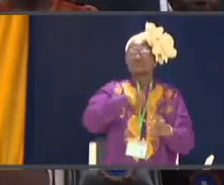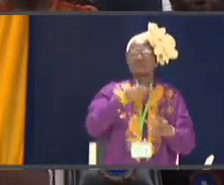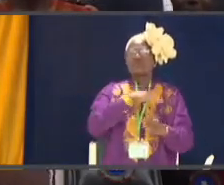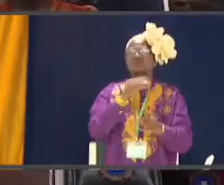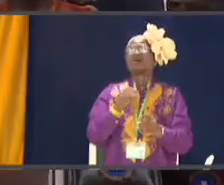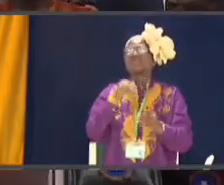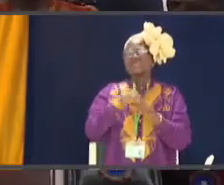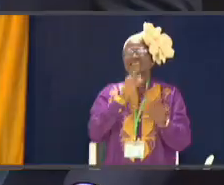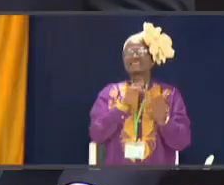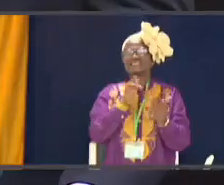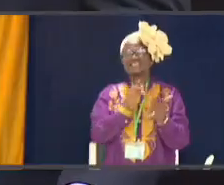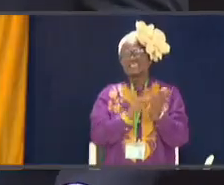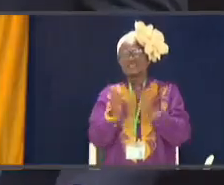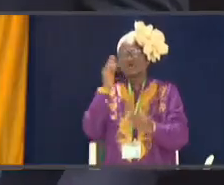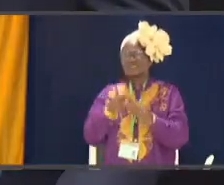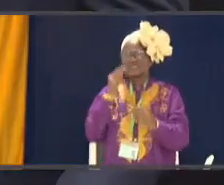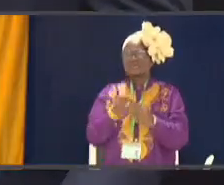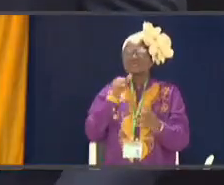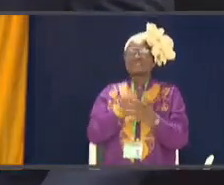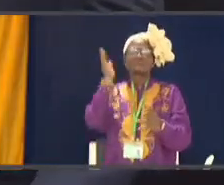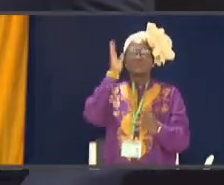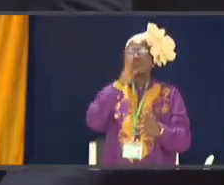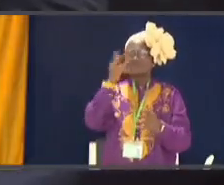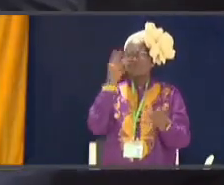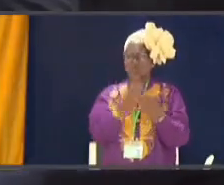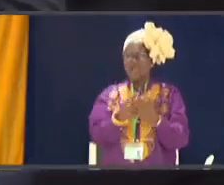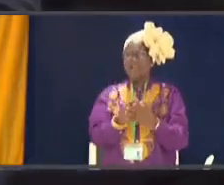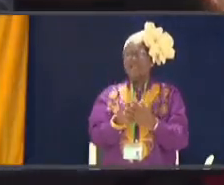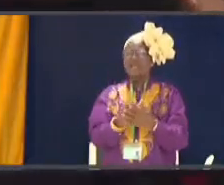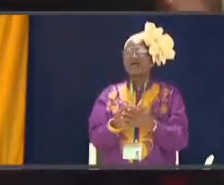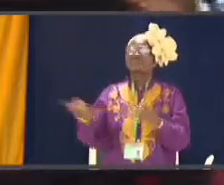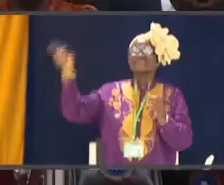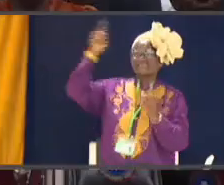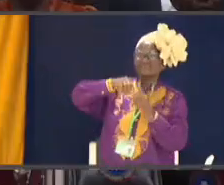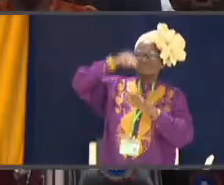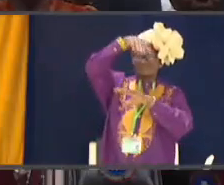loruko jesu adara fun yin o ma adara fun kale kale